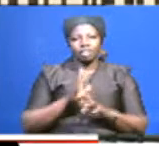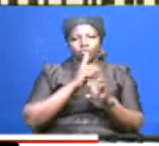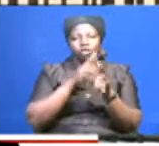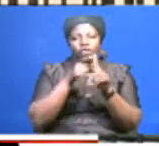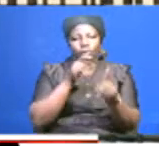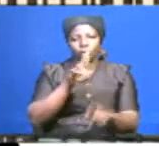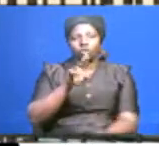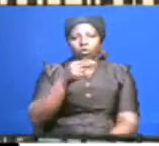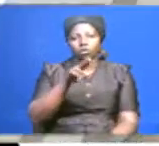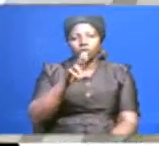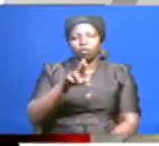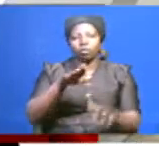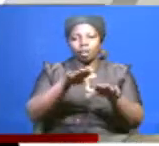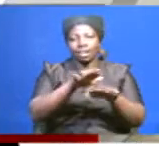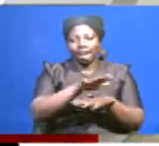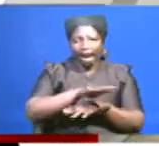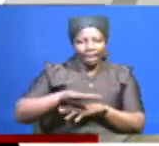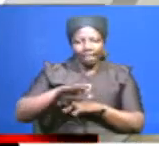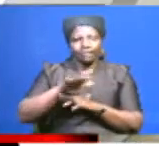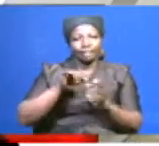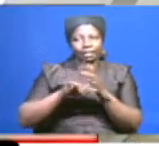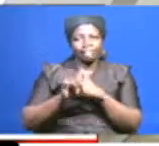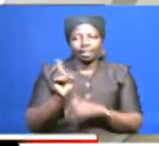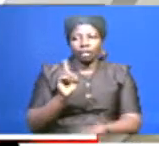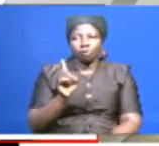Gardens, Nairobi.